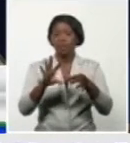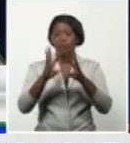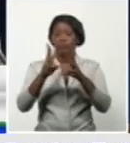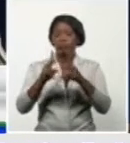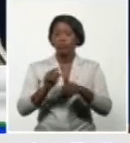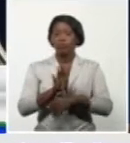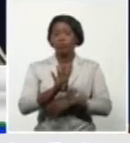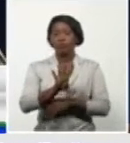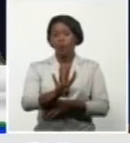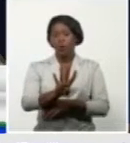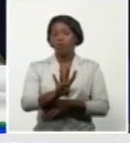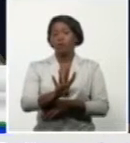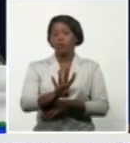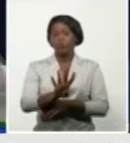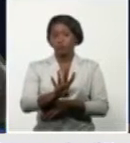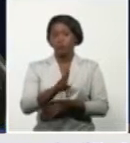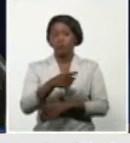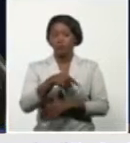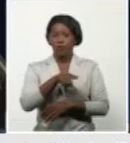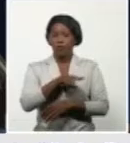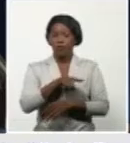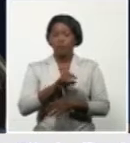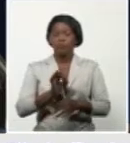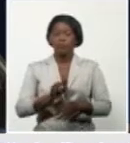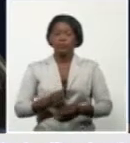Military Hospital.